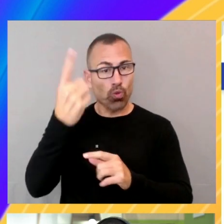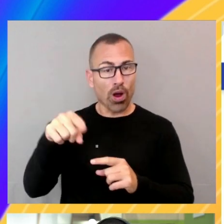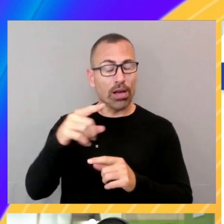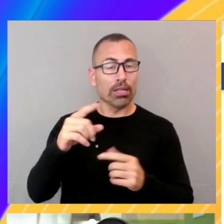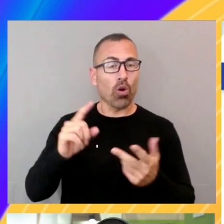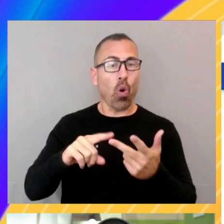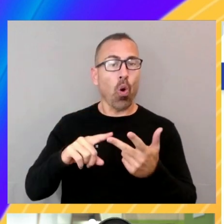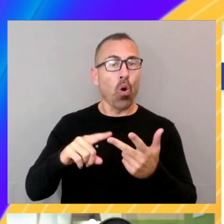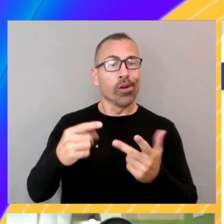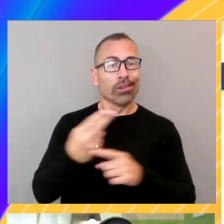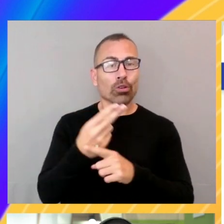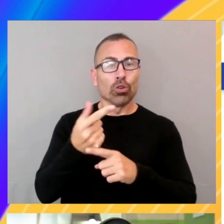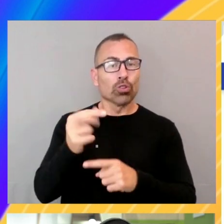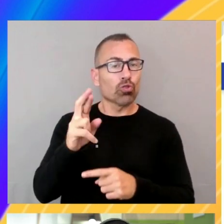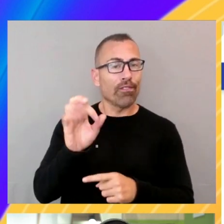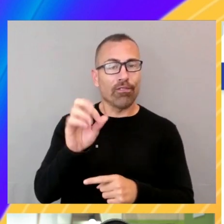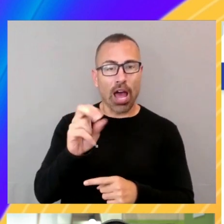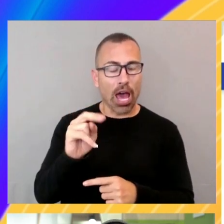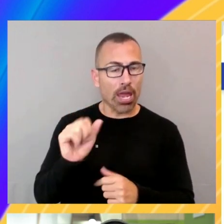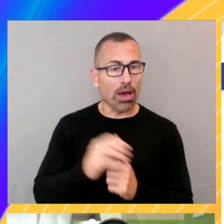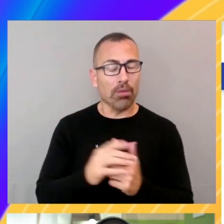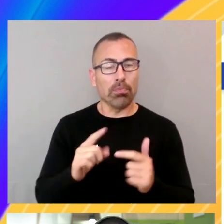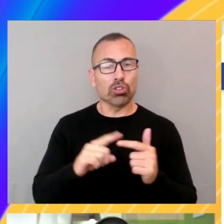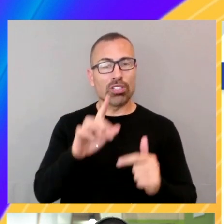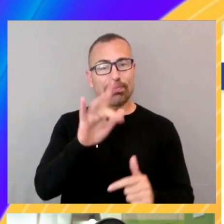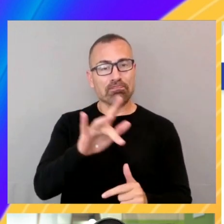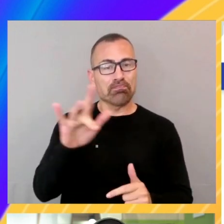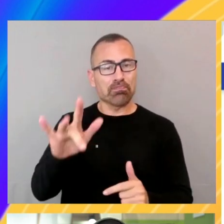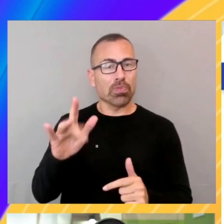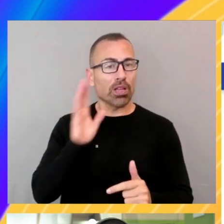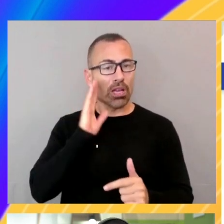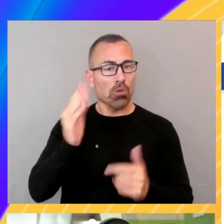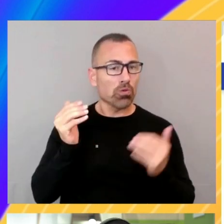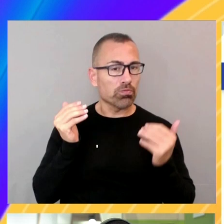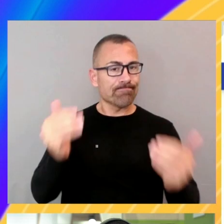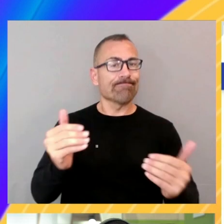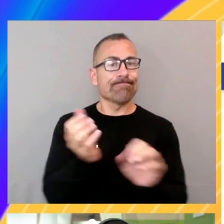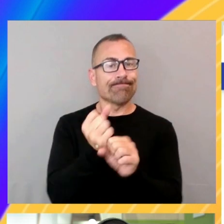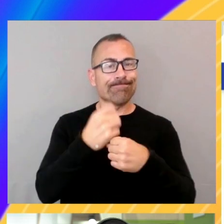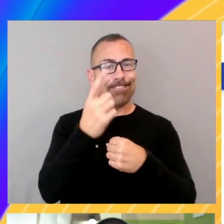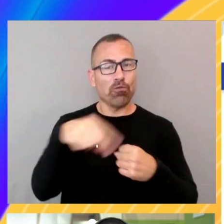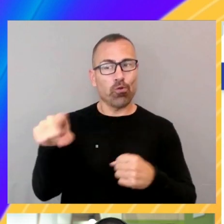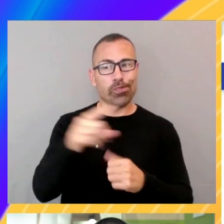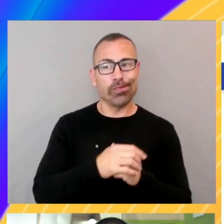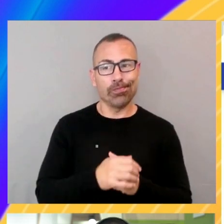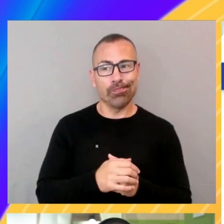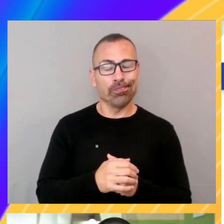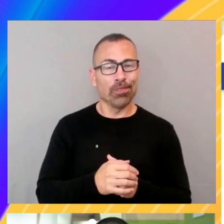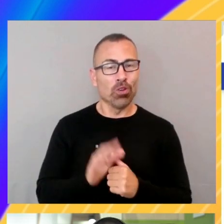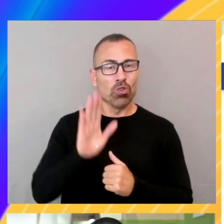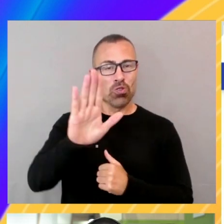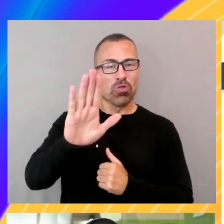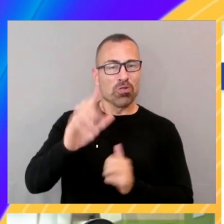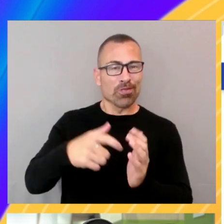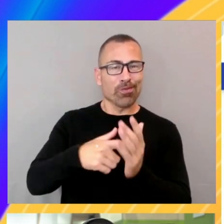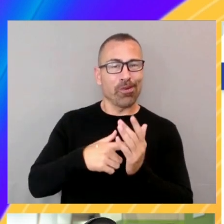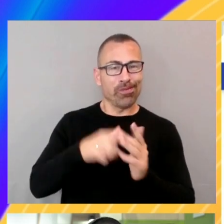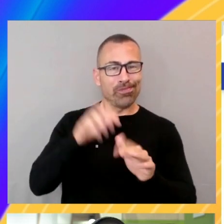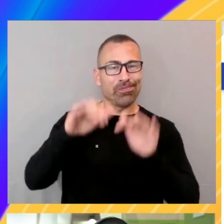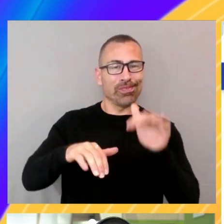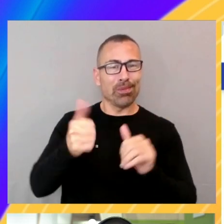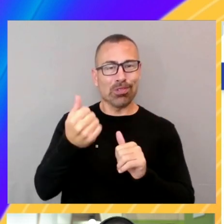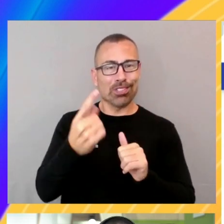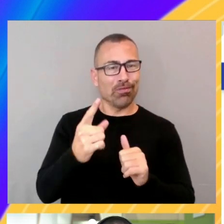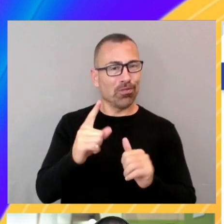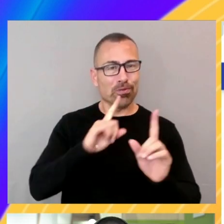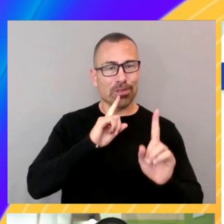everything for you with just a few commands over here. So I've actually already done this just because this